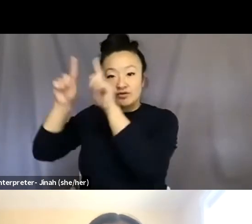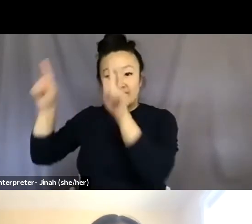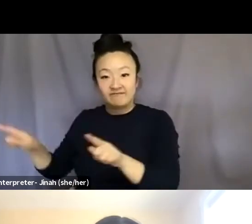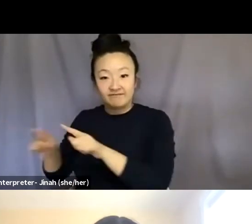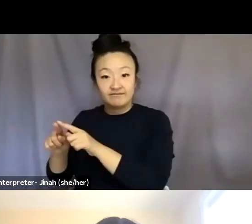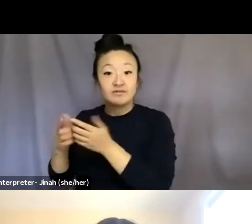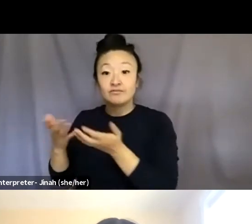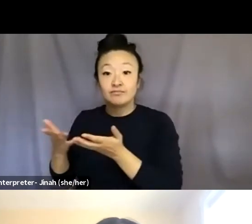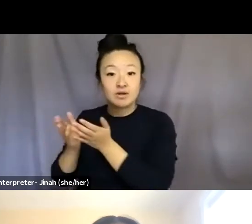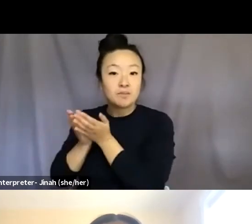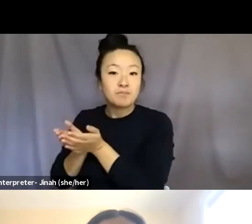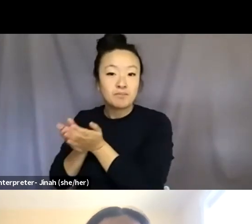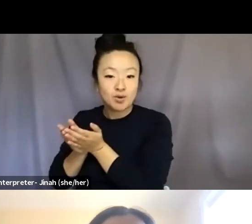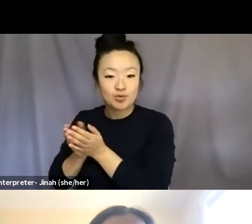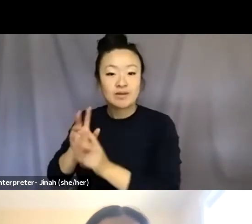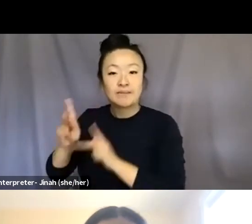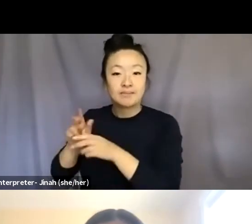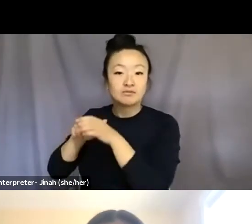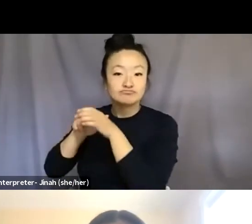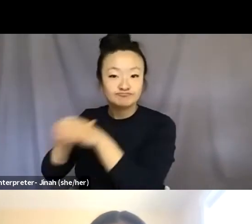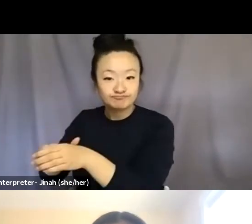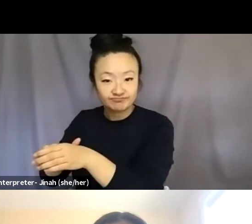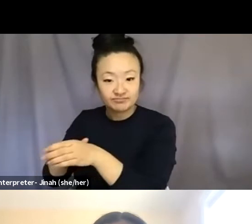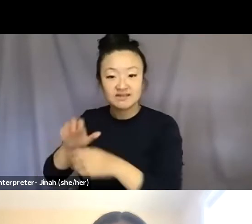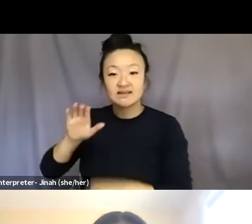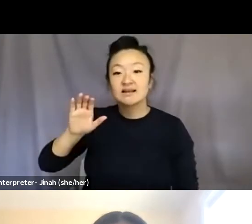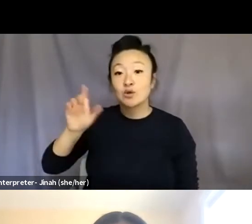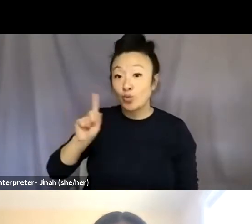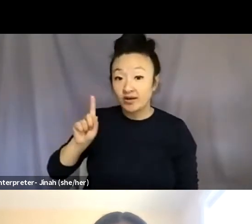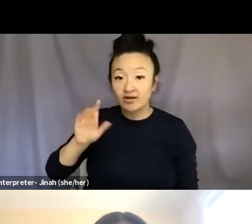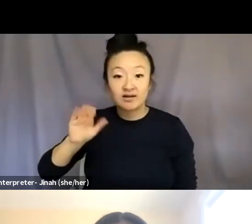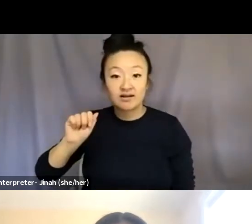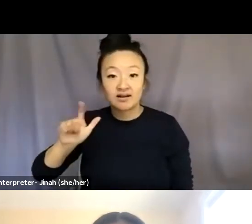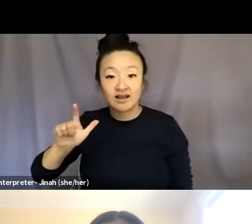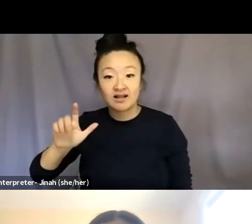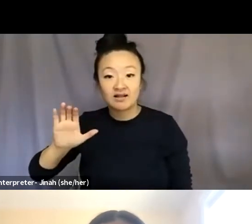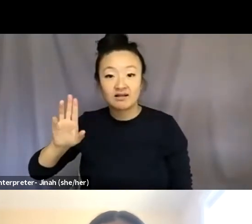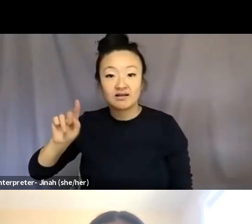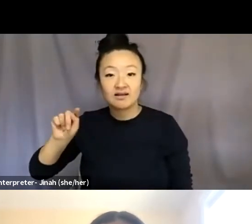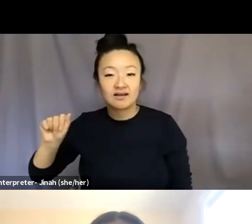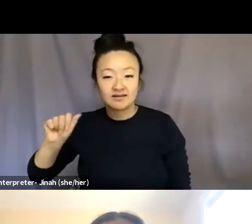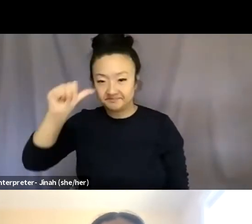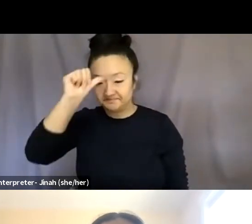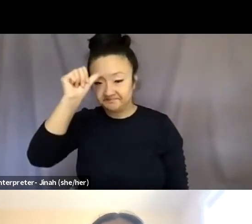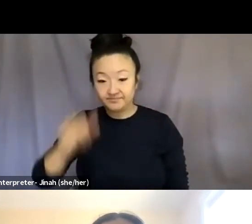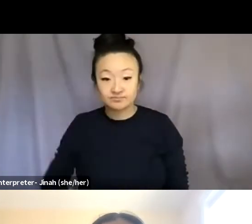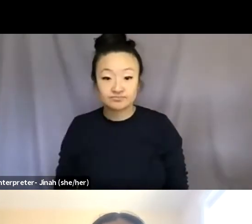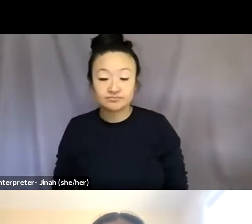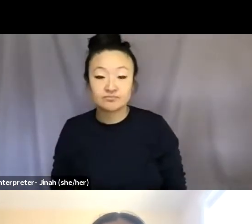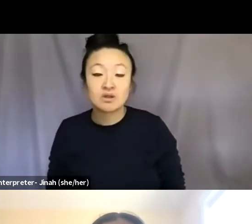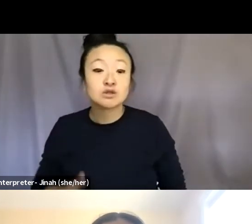with people commuting in Calcutta. And the state of